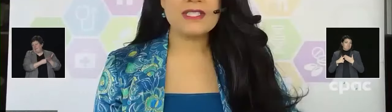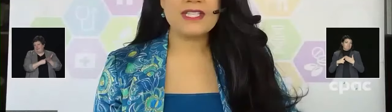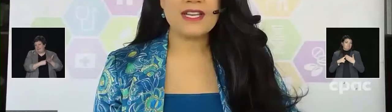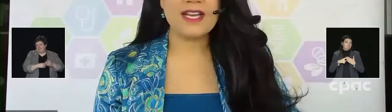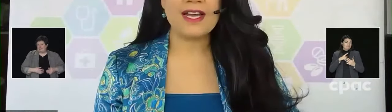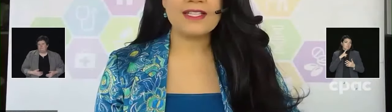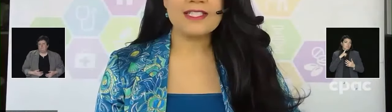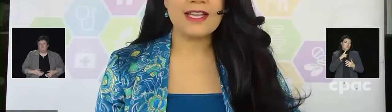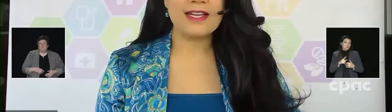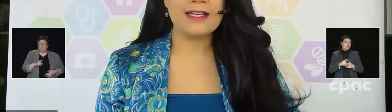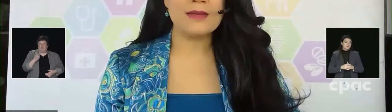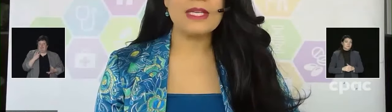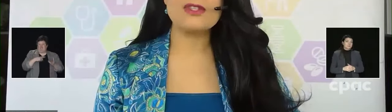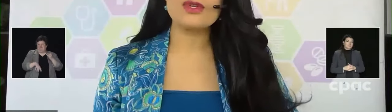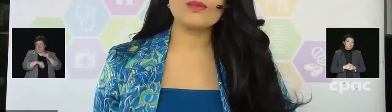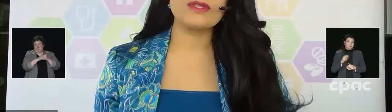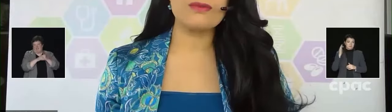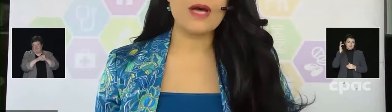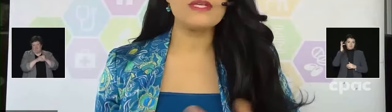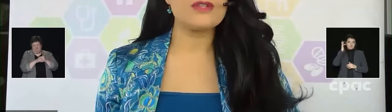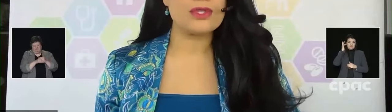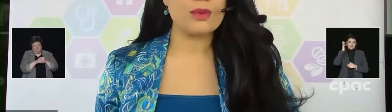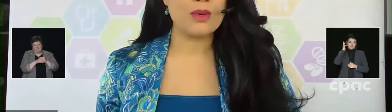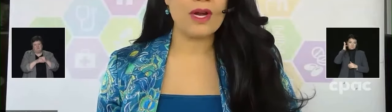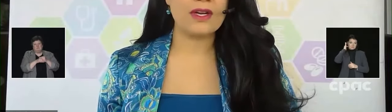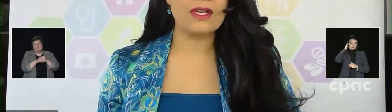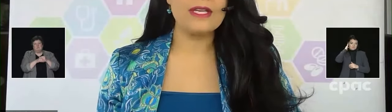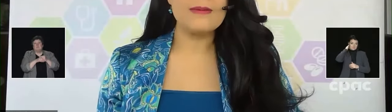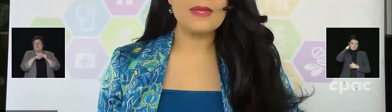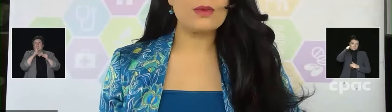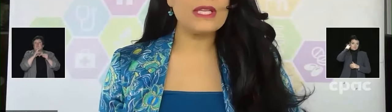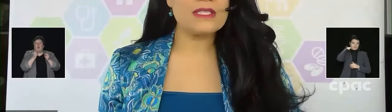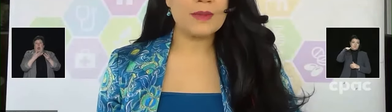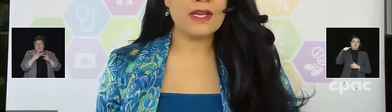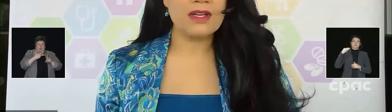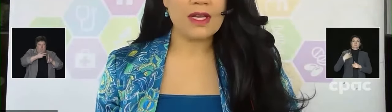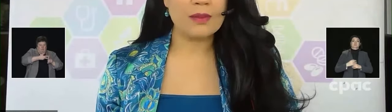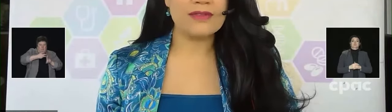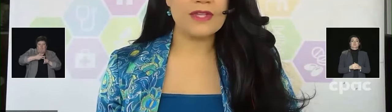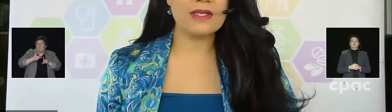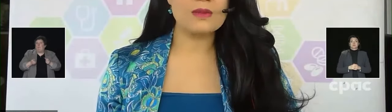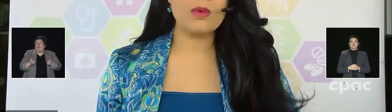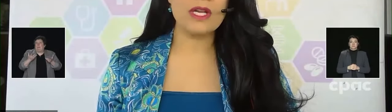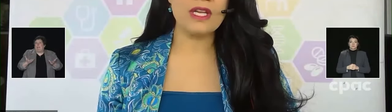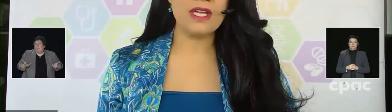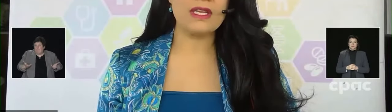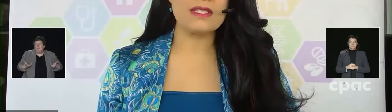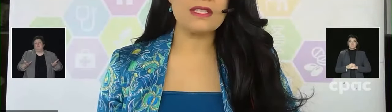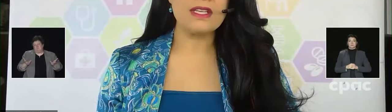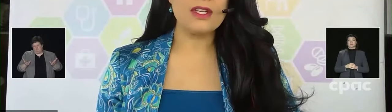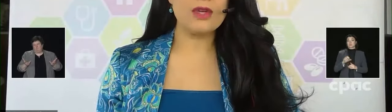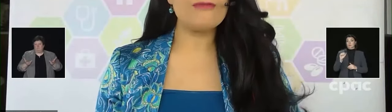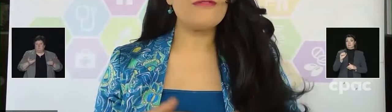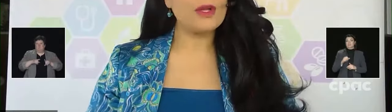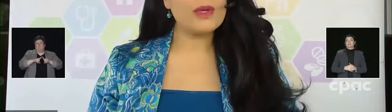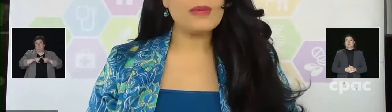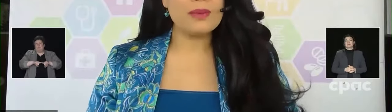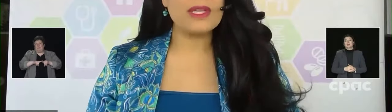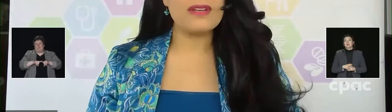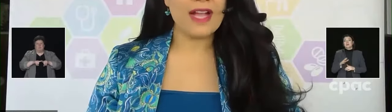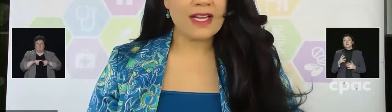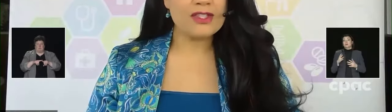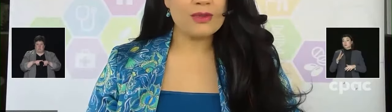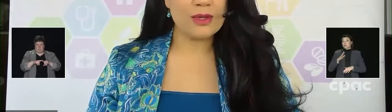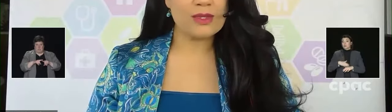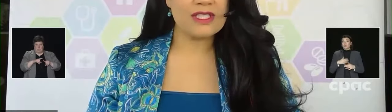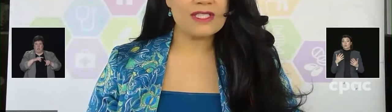Perhaps to add to that, I mean, in terms of how many doses are required, it really is depending on a couple of things. One is, following people